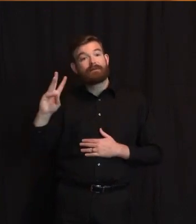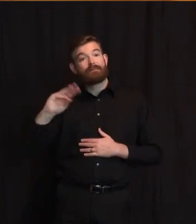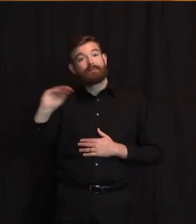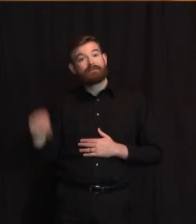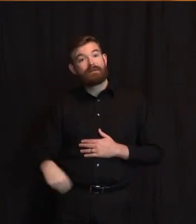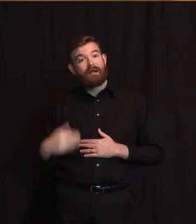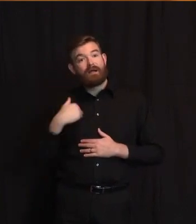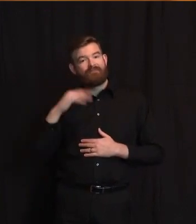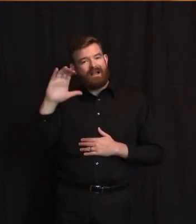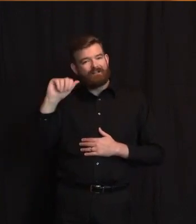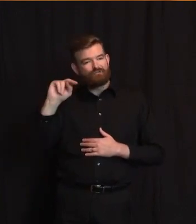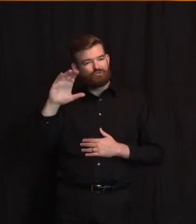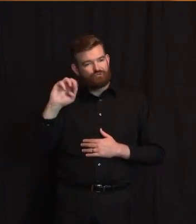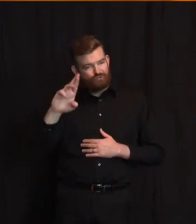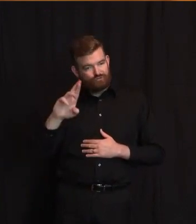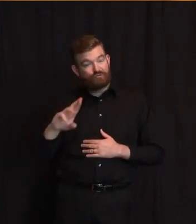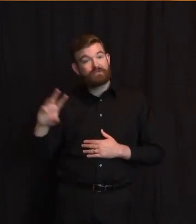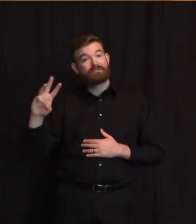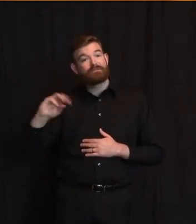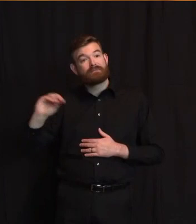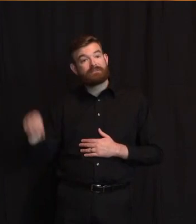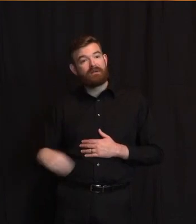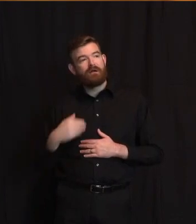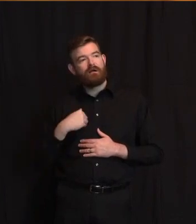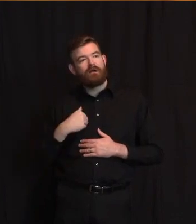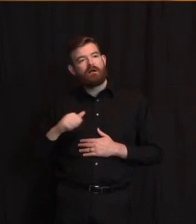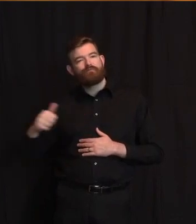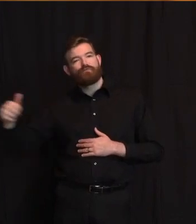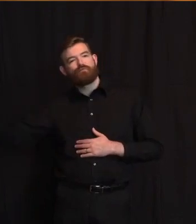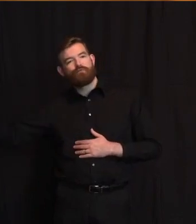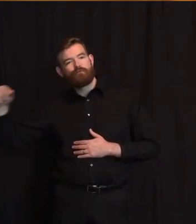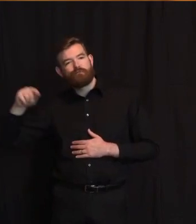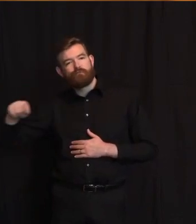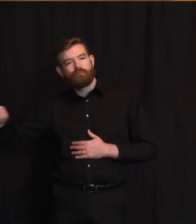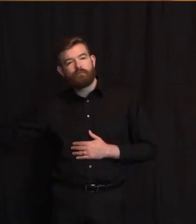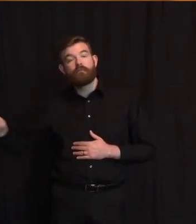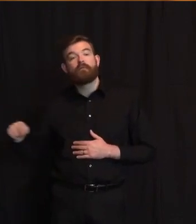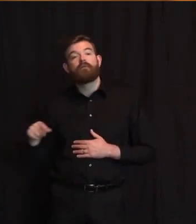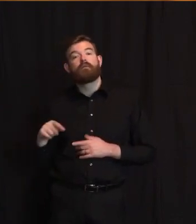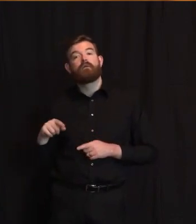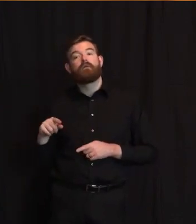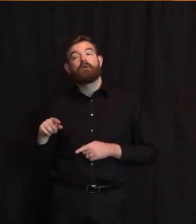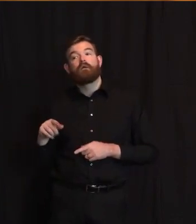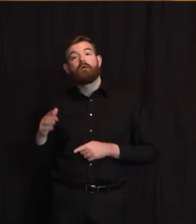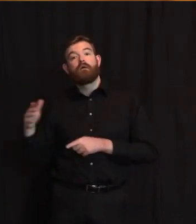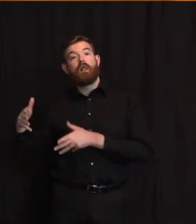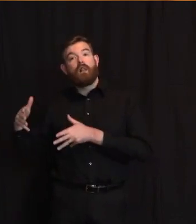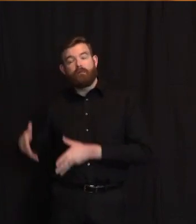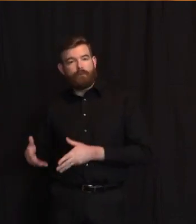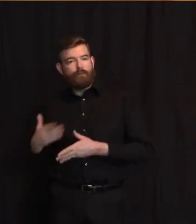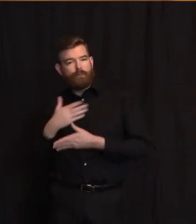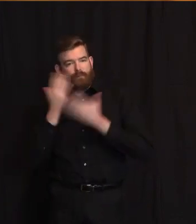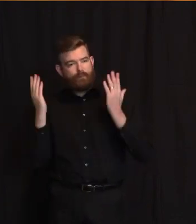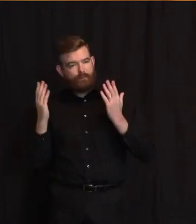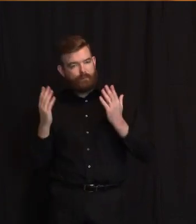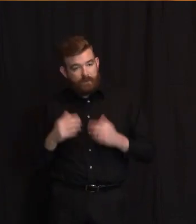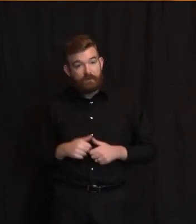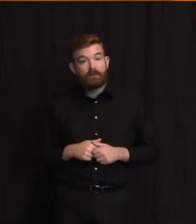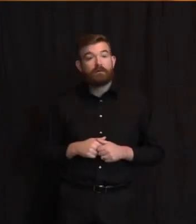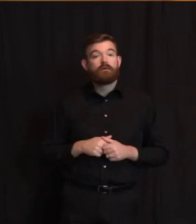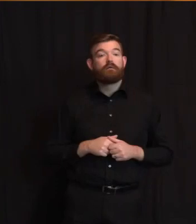6% other, 3% none. The racial breakdown is known for approximately